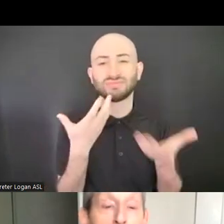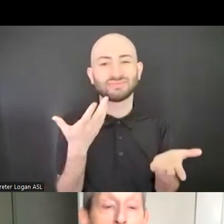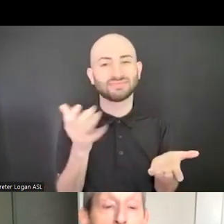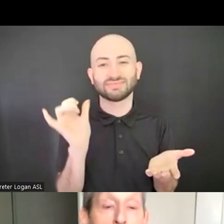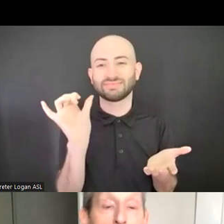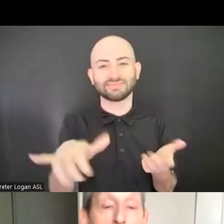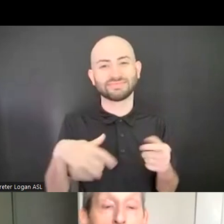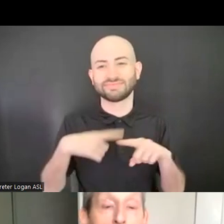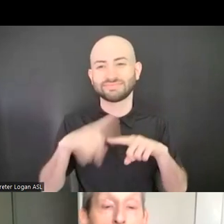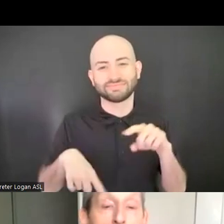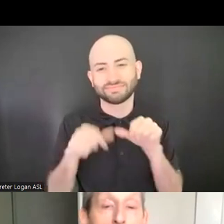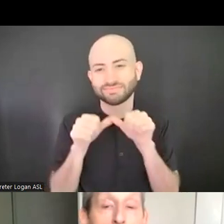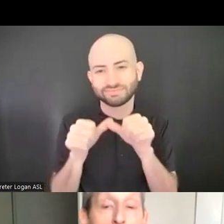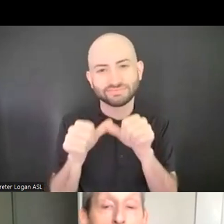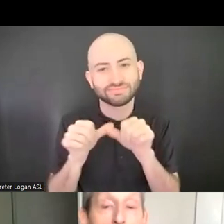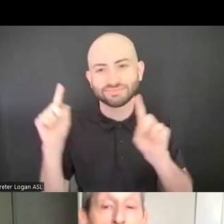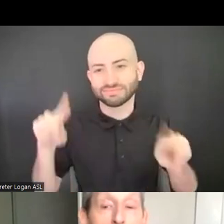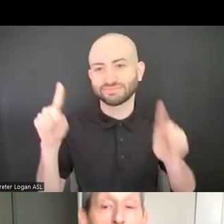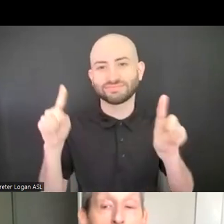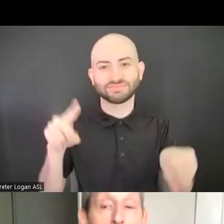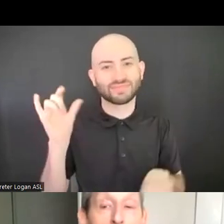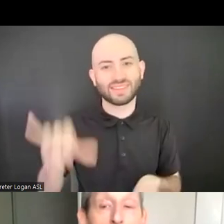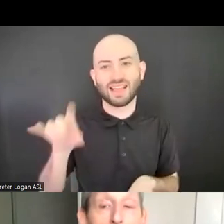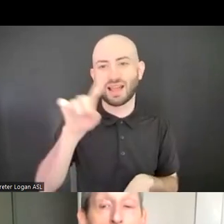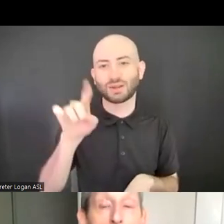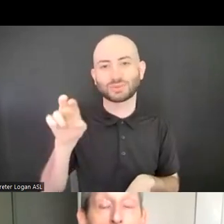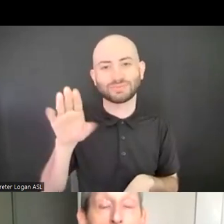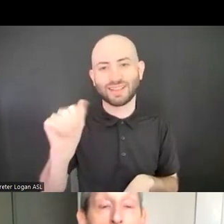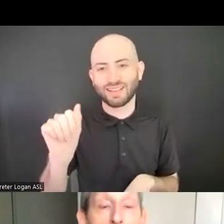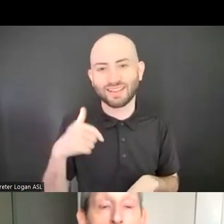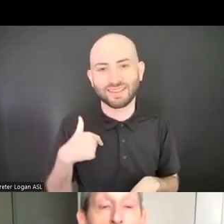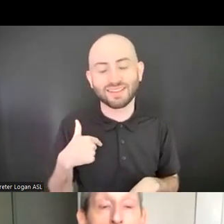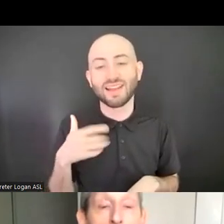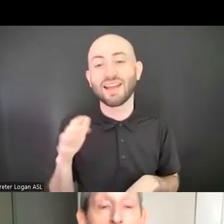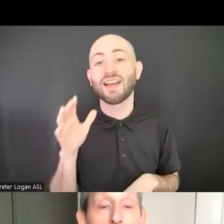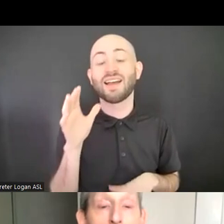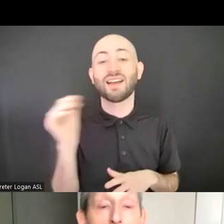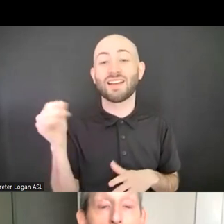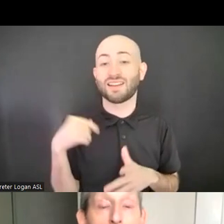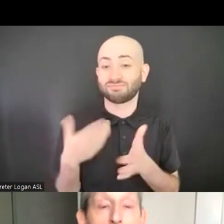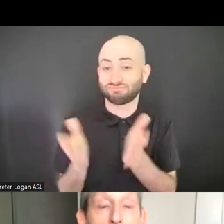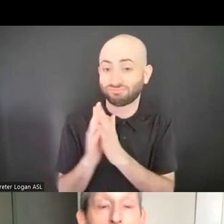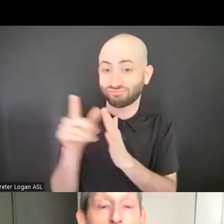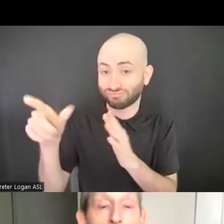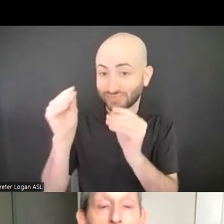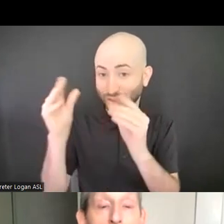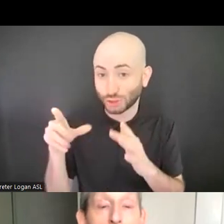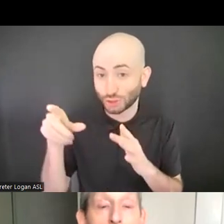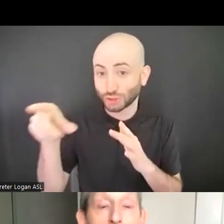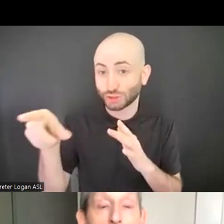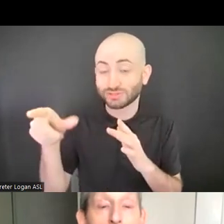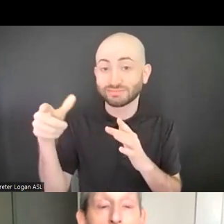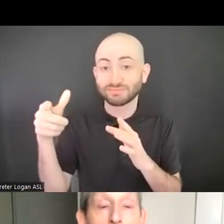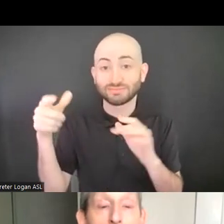to continue attending those classes and i asked the teacher about um maybe like